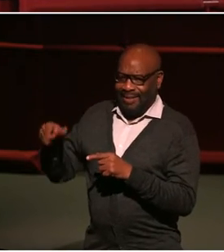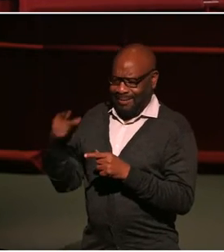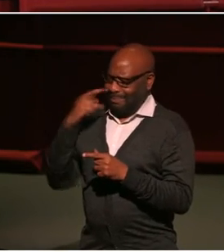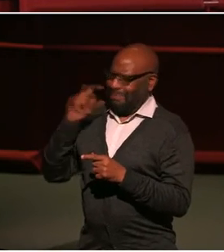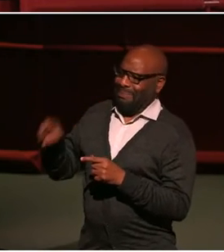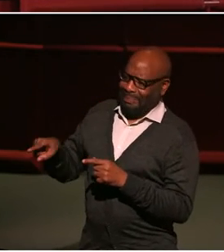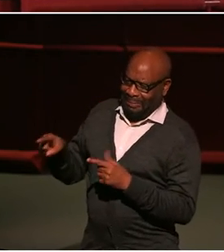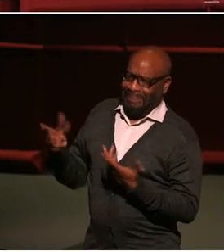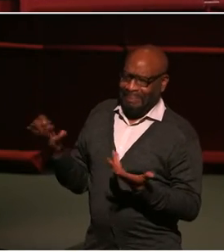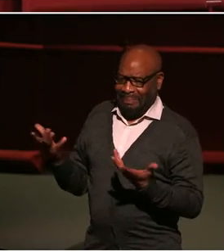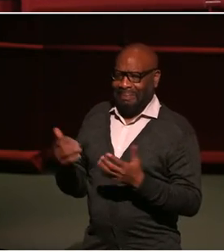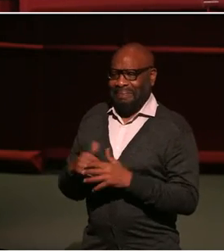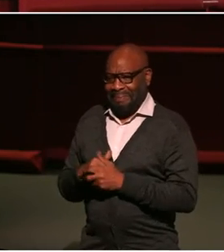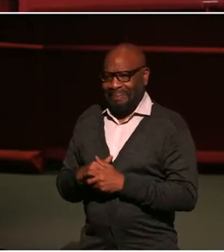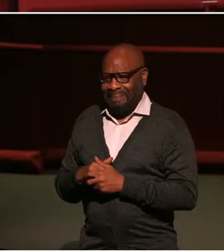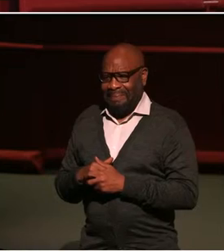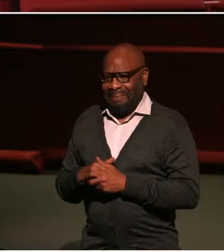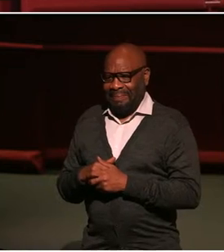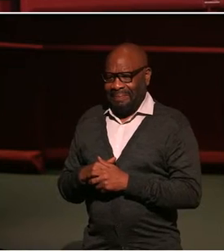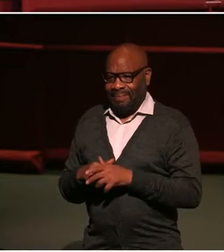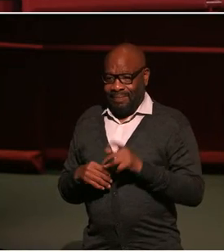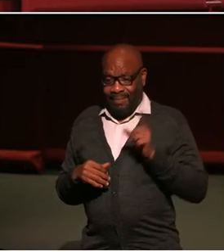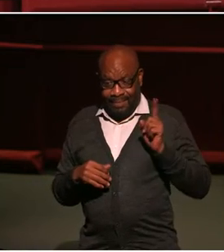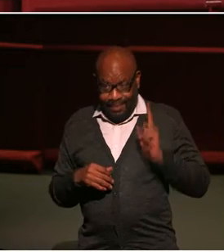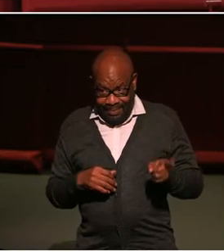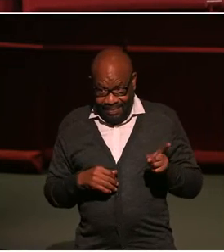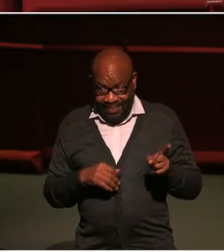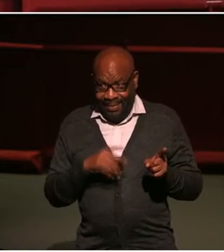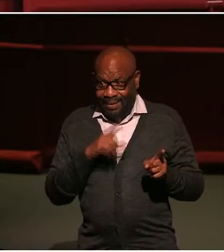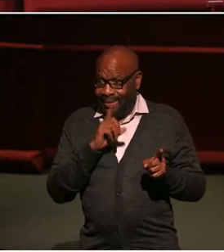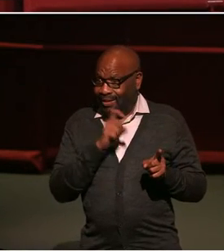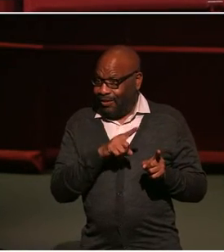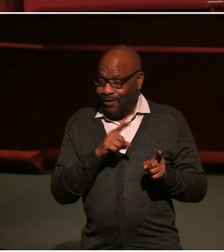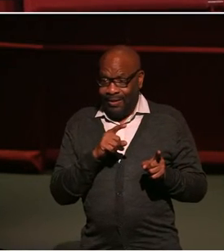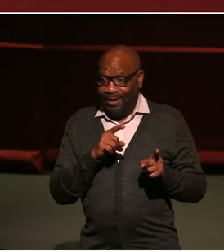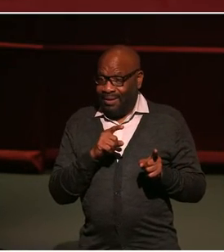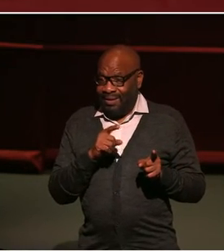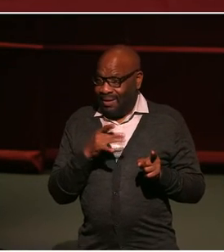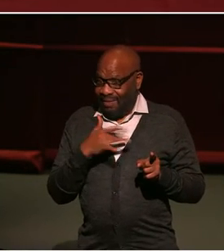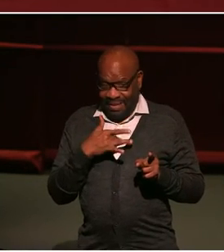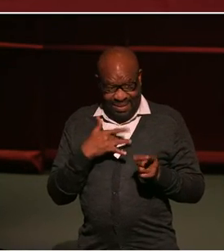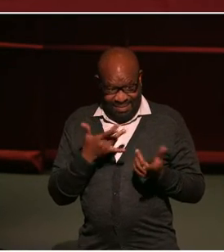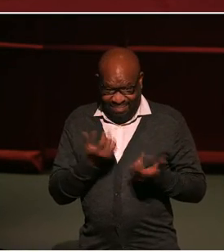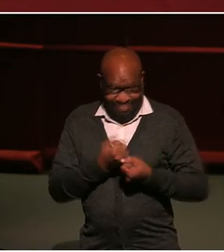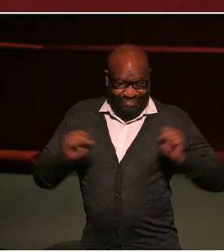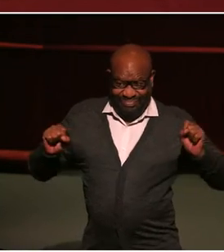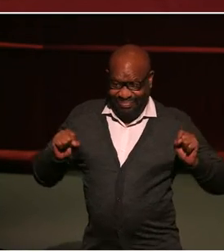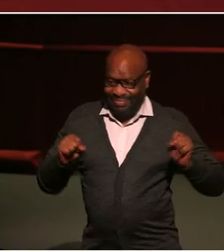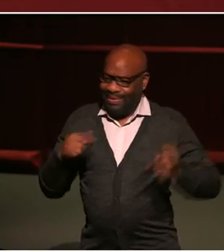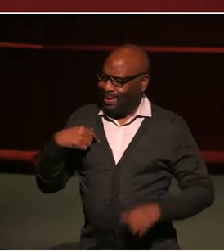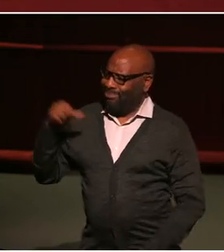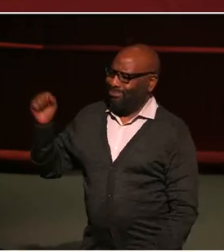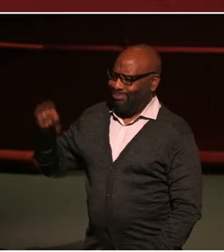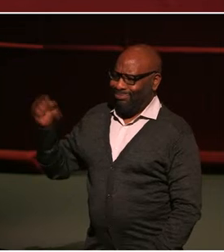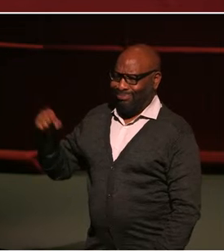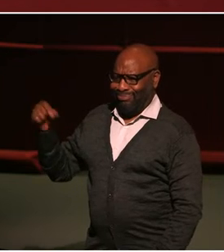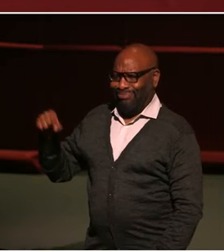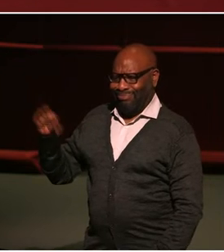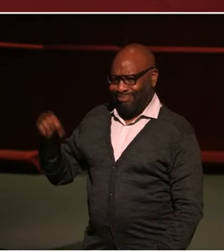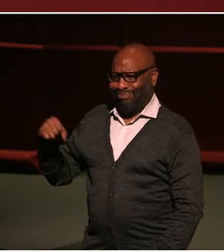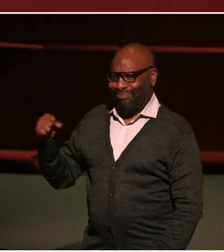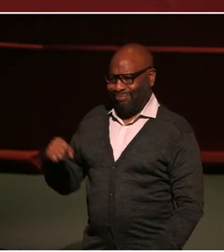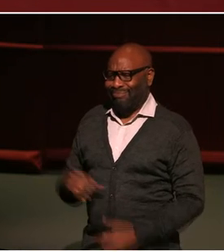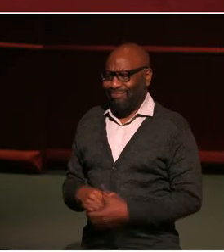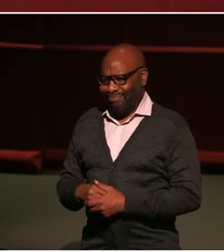It's made it out. I made it out, yeah. Wow. Well, you know, I think that, you know, of course, we look at